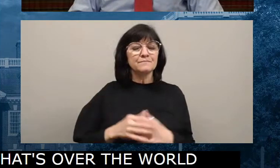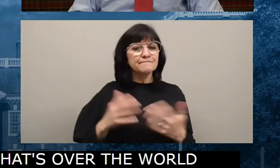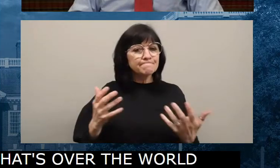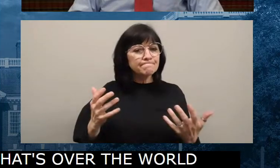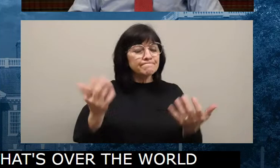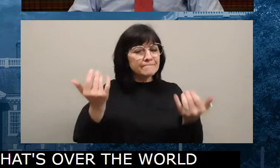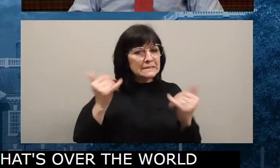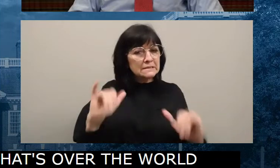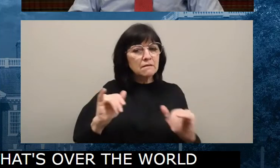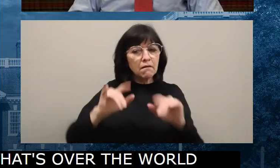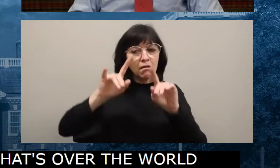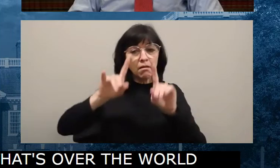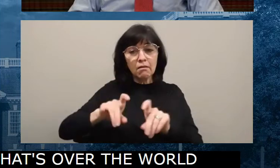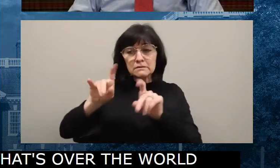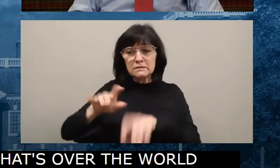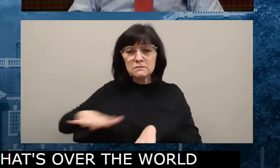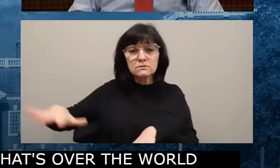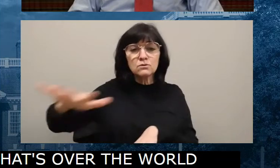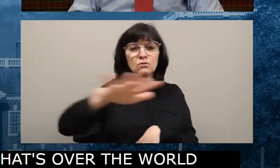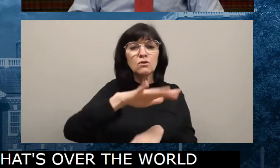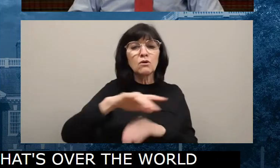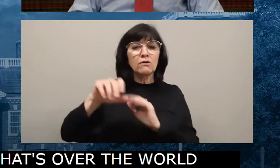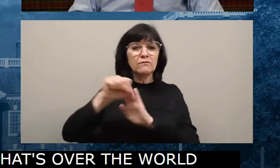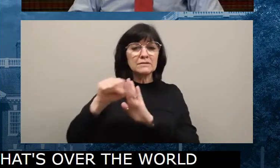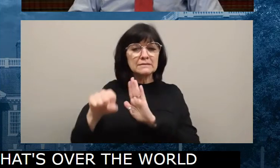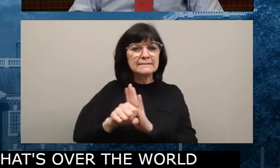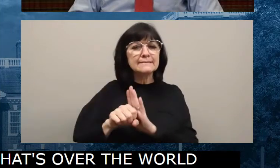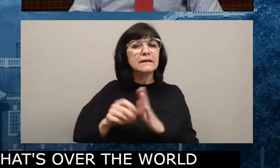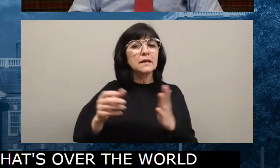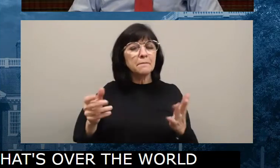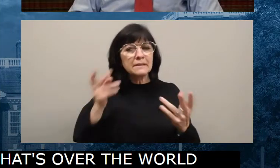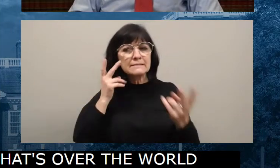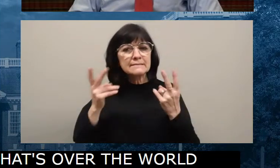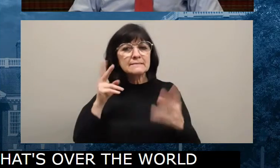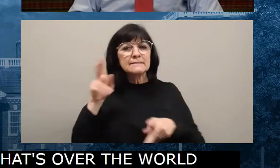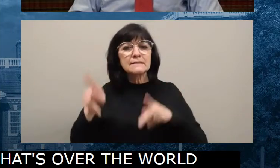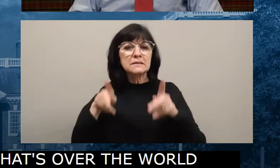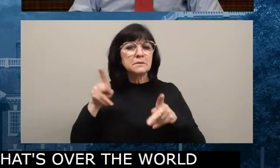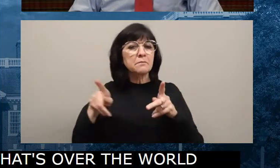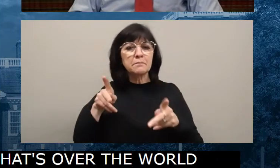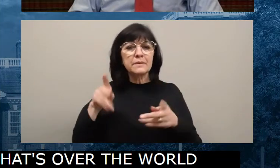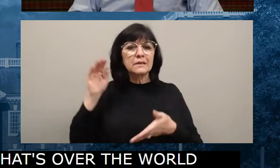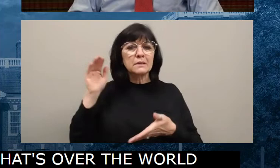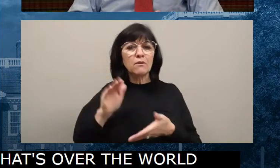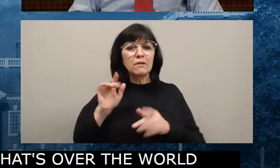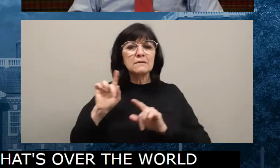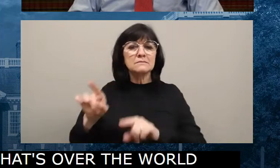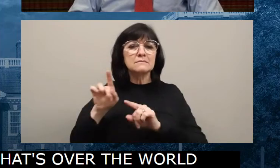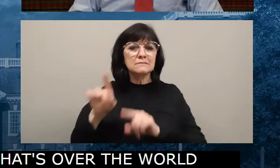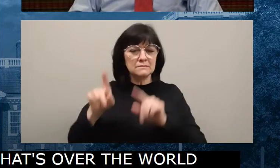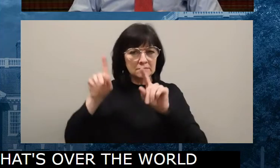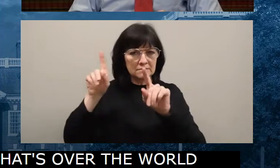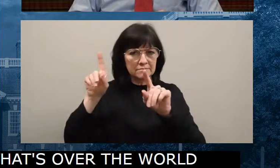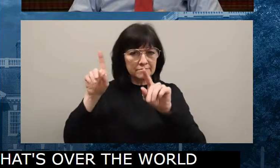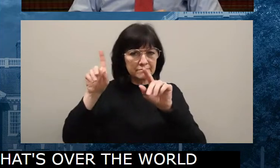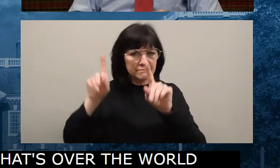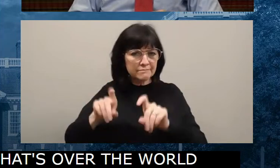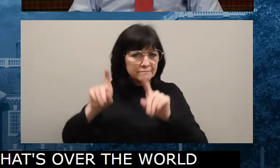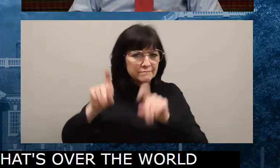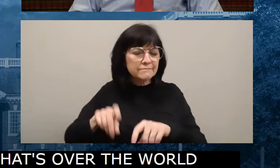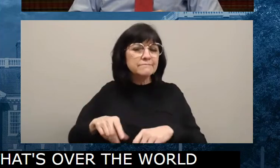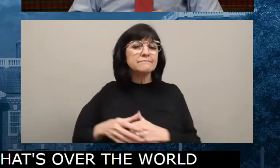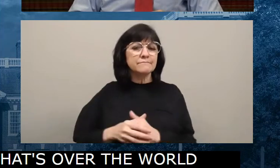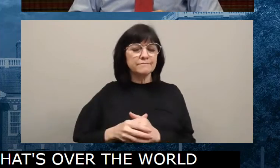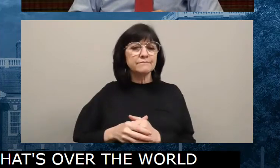many as we've been doing. Hospitalizations is pretty flat. It's ticked up. We'll show a graph in a minute